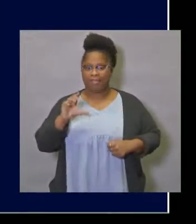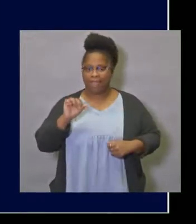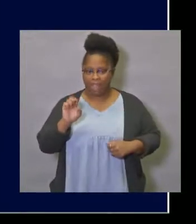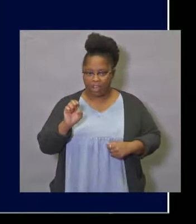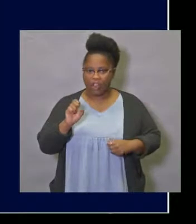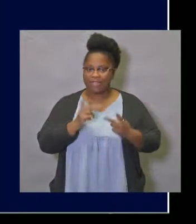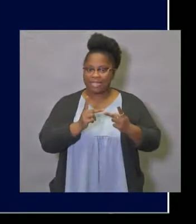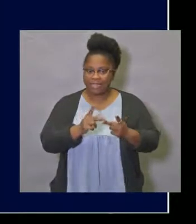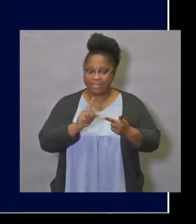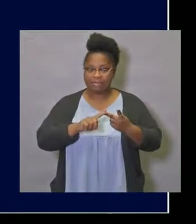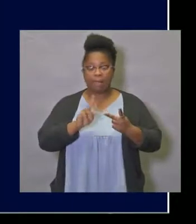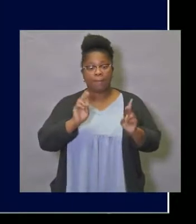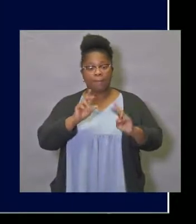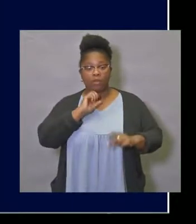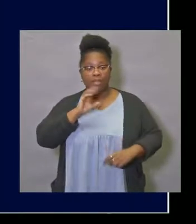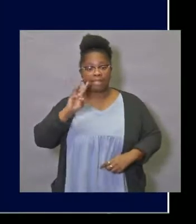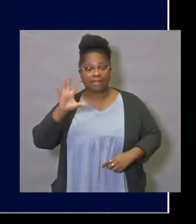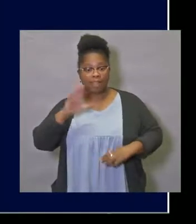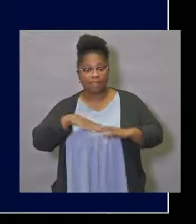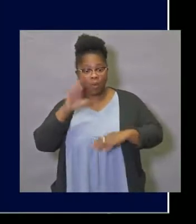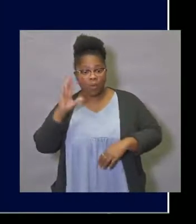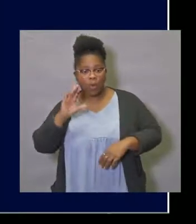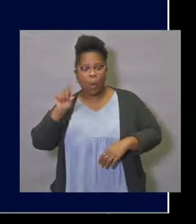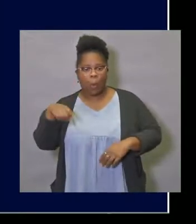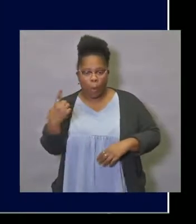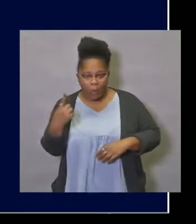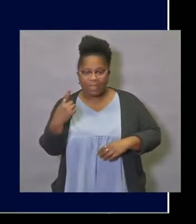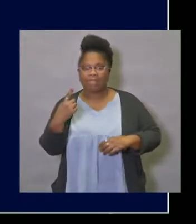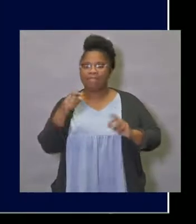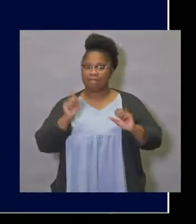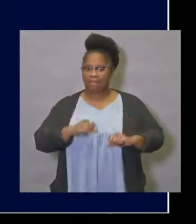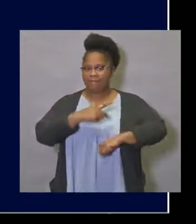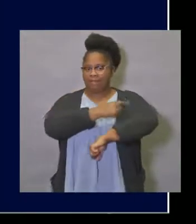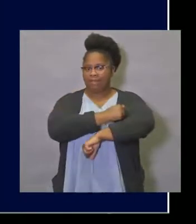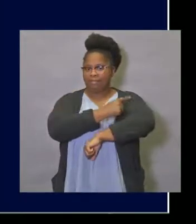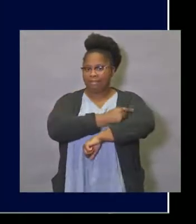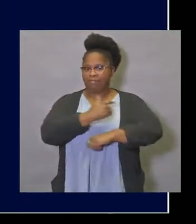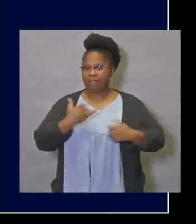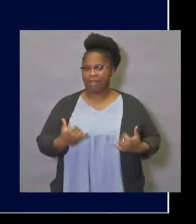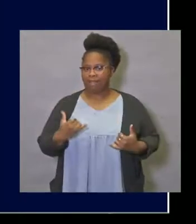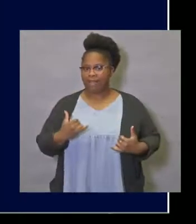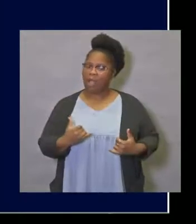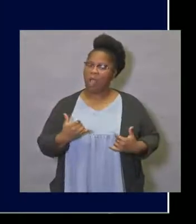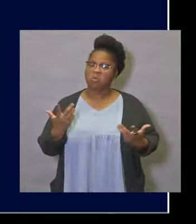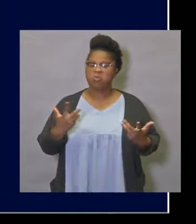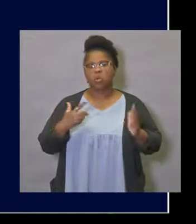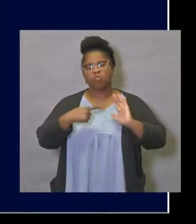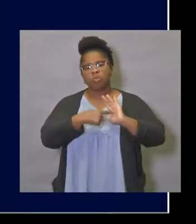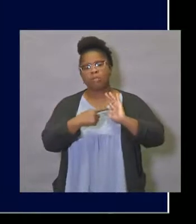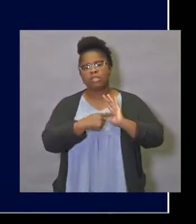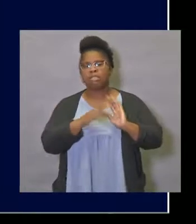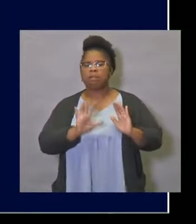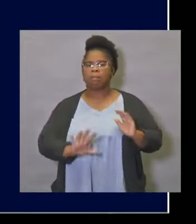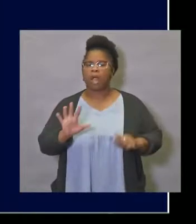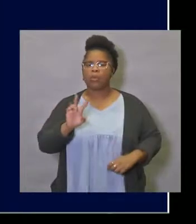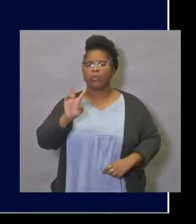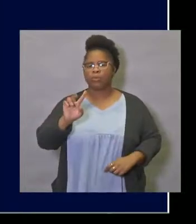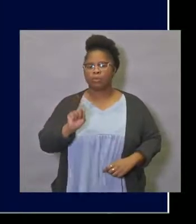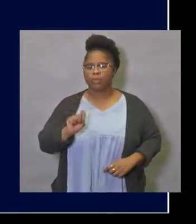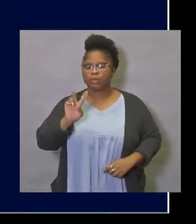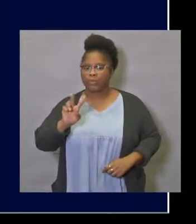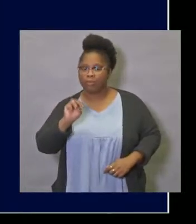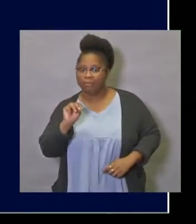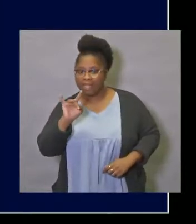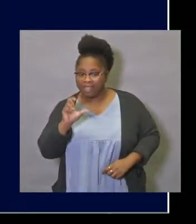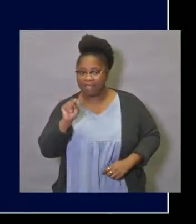ages 65 and older are eligible to be vaccinated. And this accounts for about 2.2 million people here in